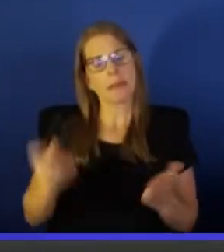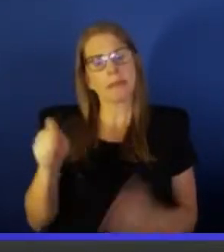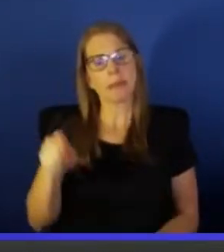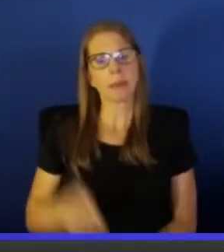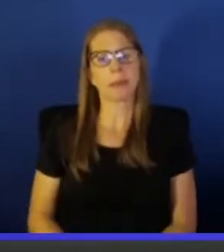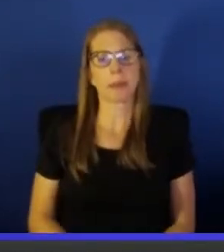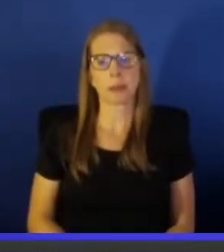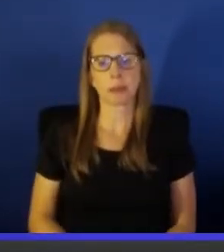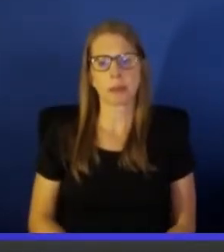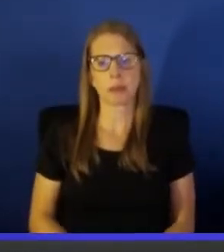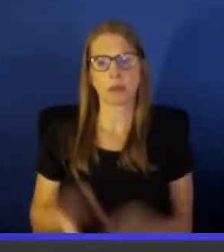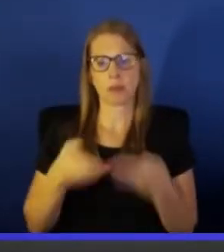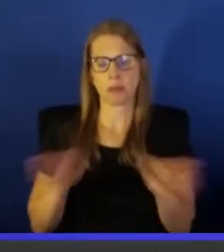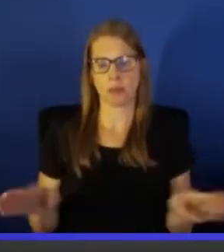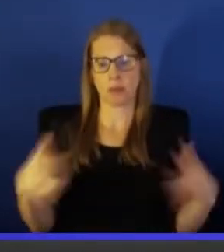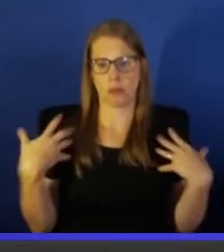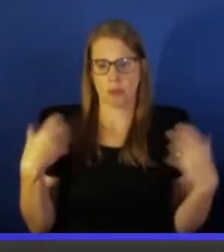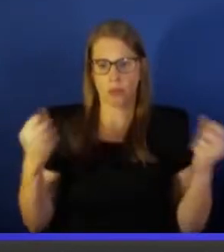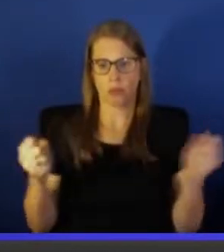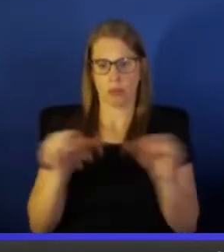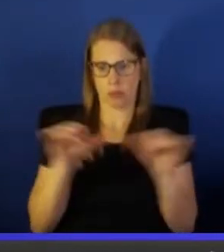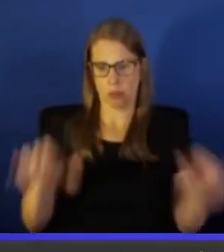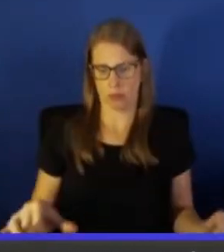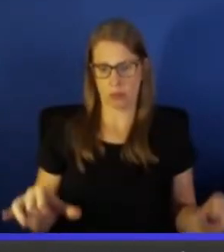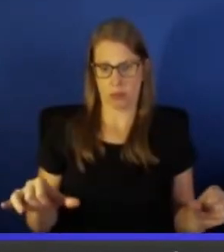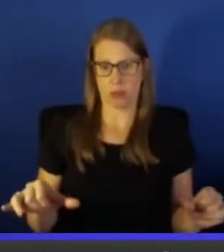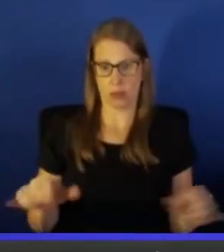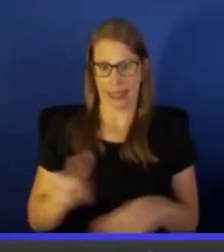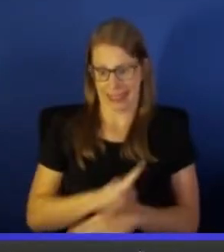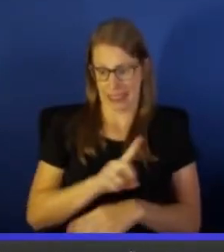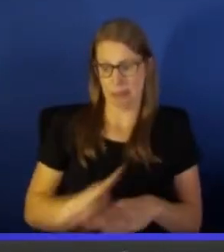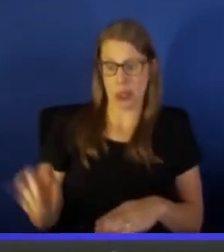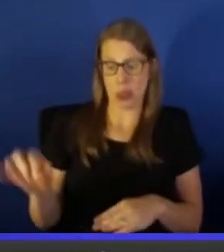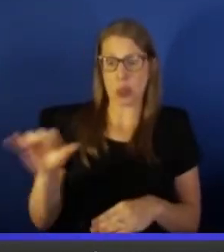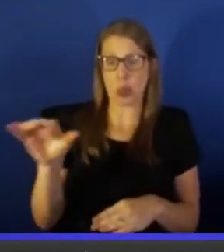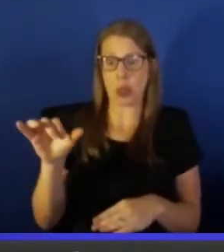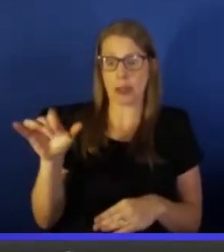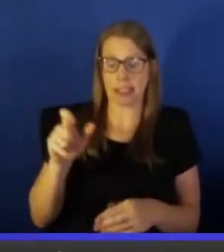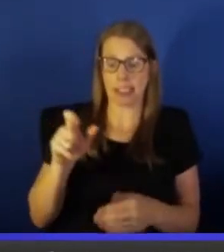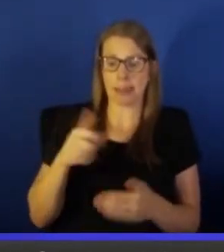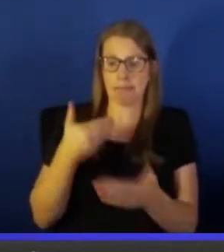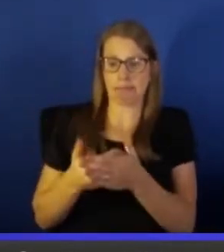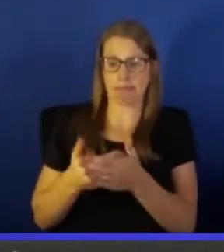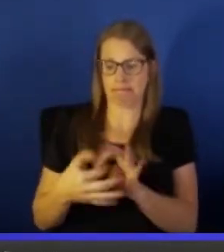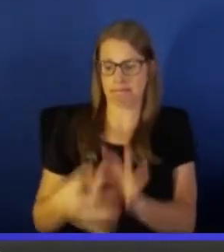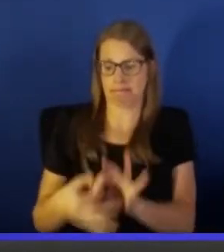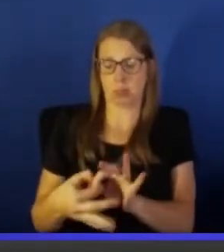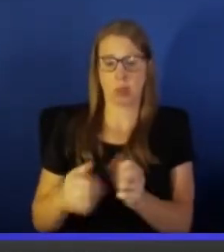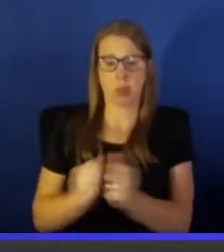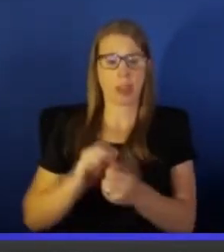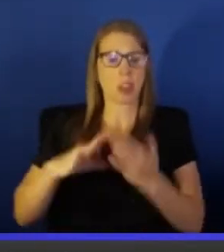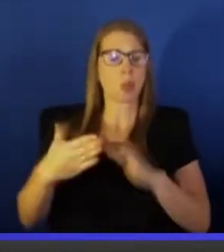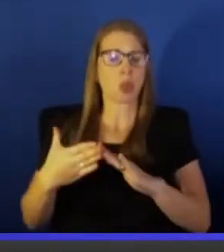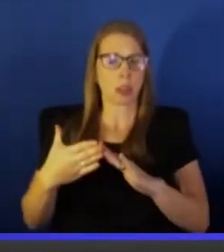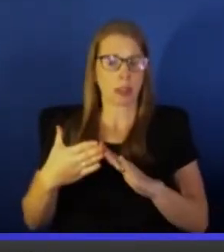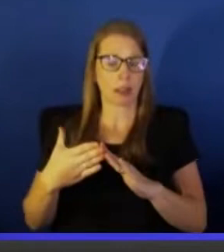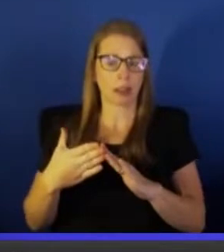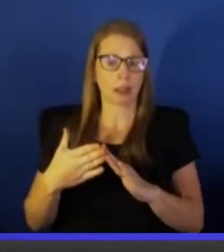health system or a public health discipline, we do need to maintain closer relationships with our community, even in so-called peace